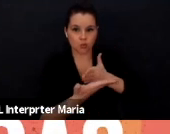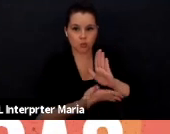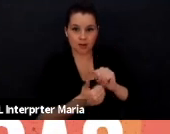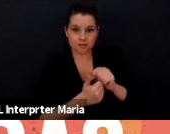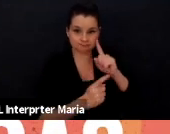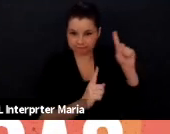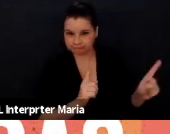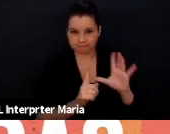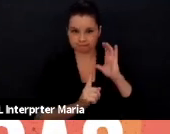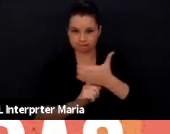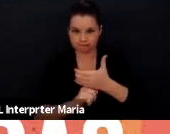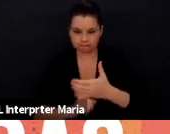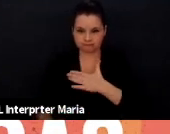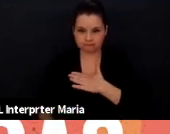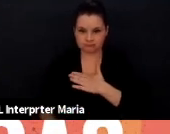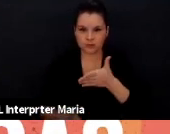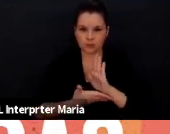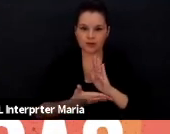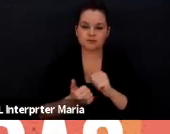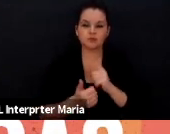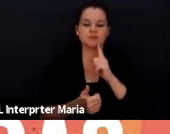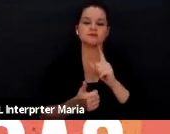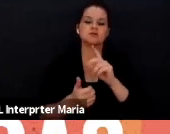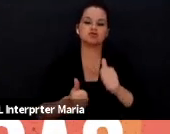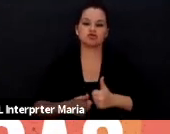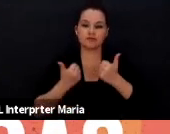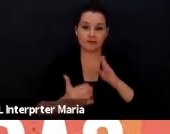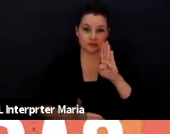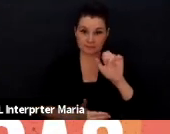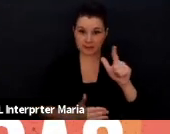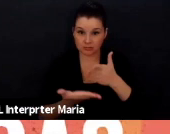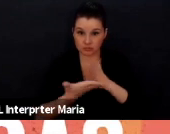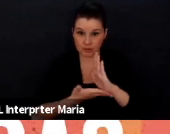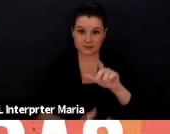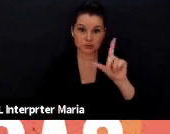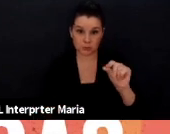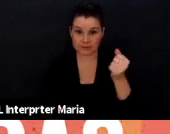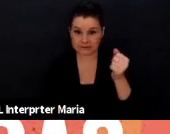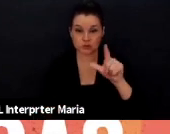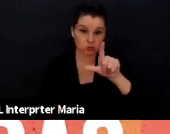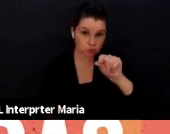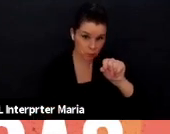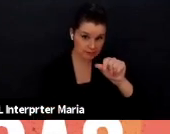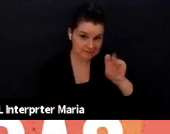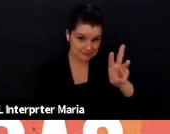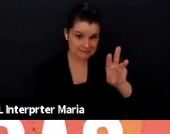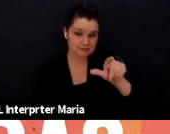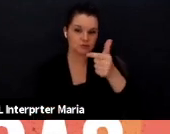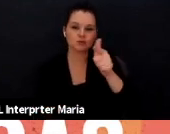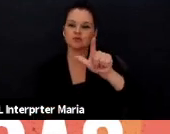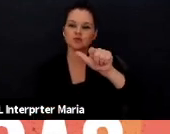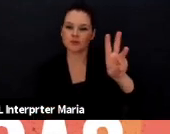existence. We have passed the Sexual Assault Survivors Bill of Rights in 26 states so far, including 3 states